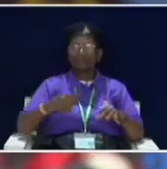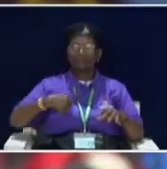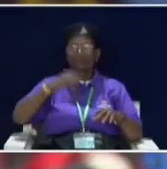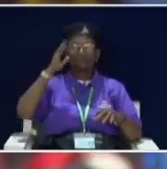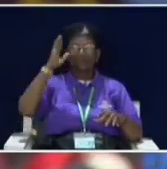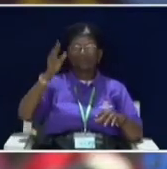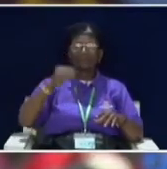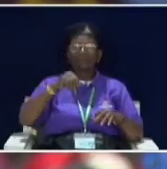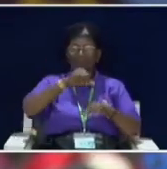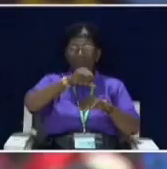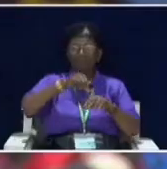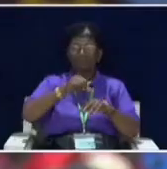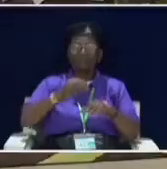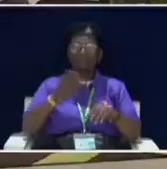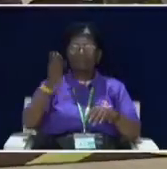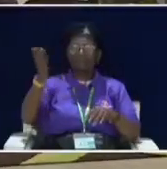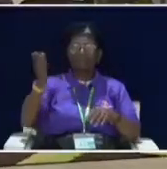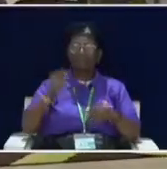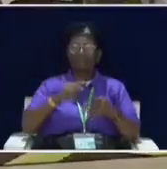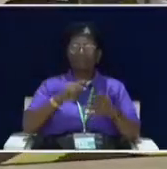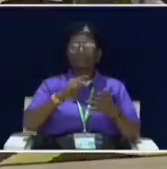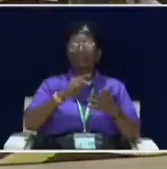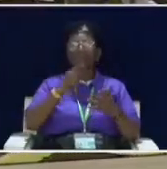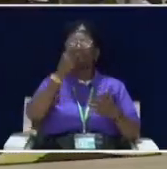make sure